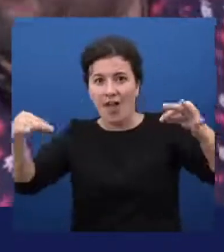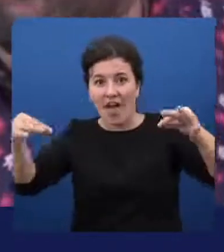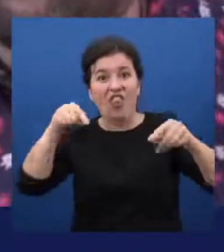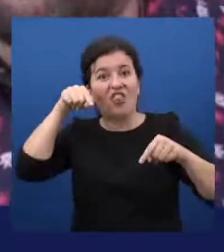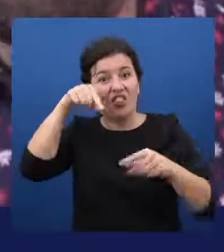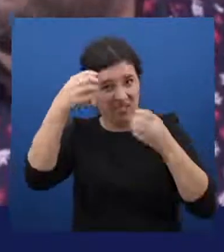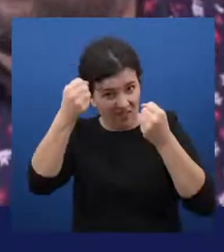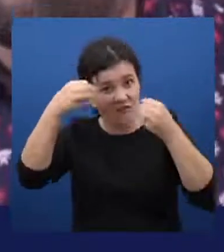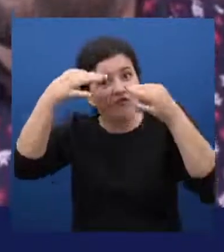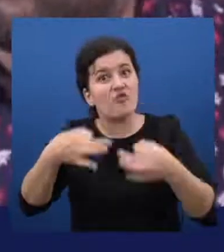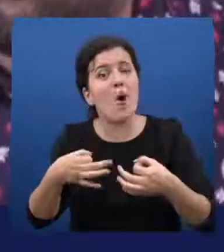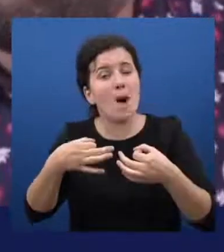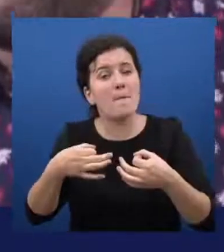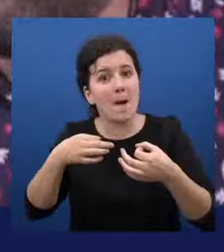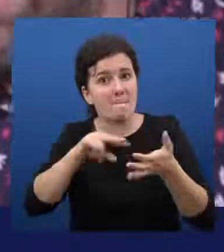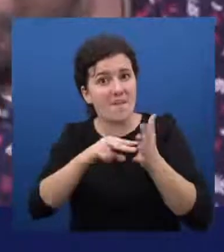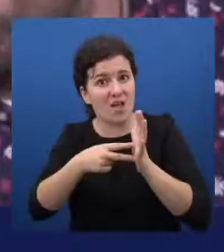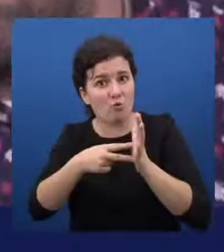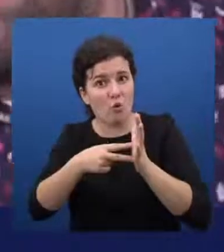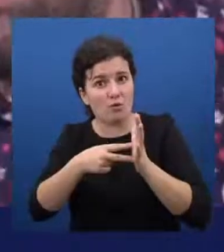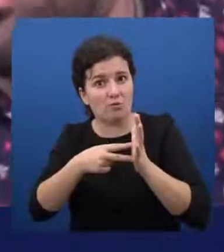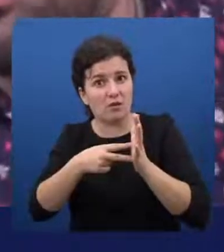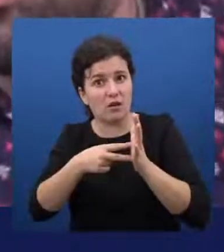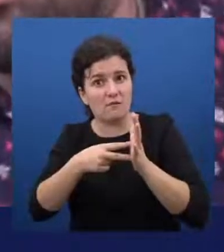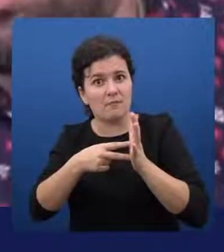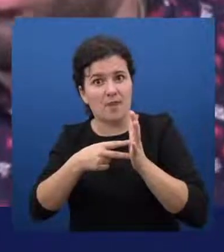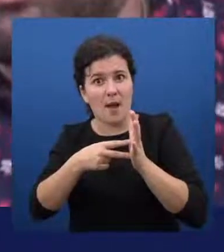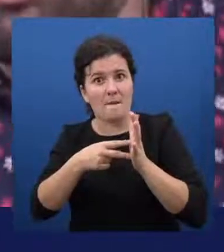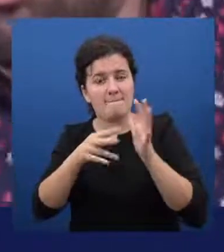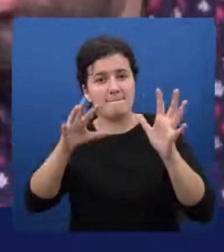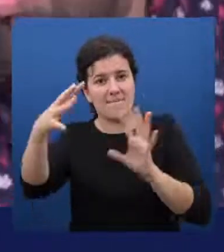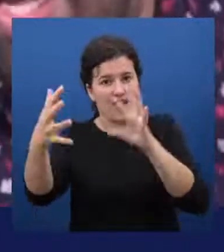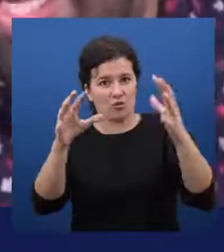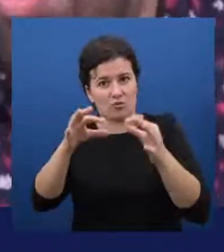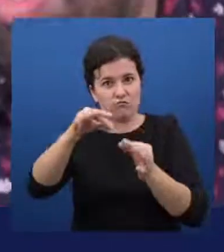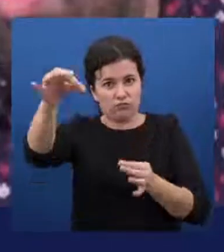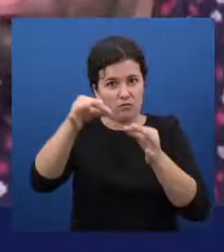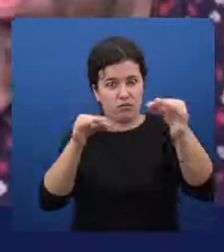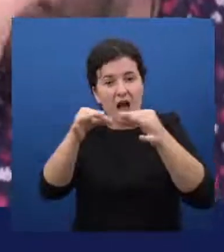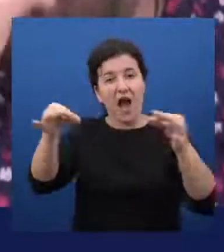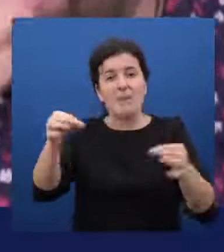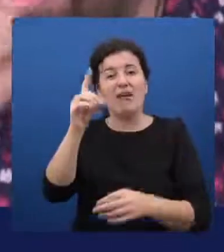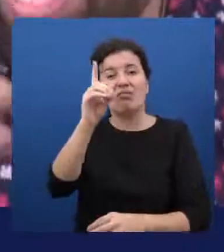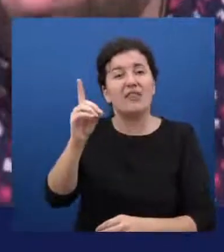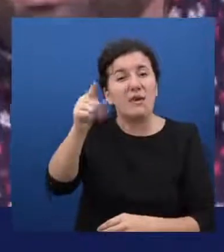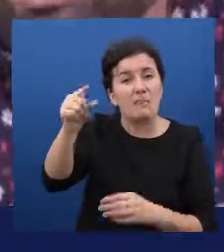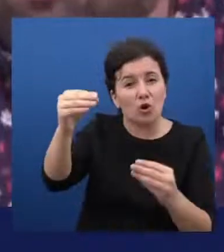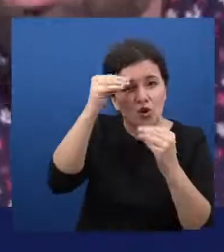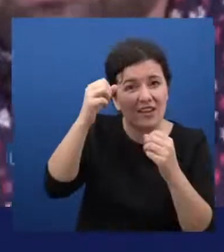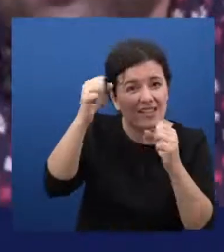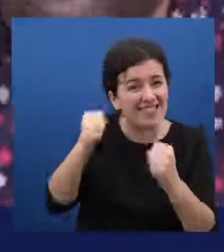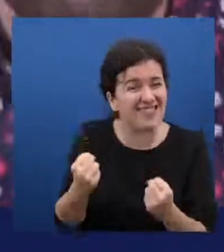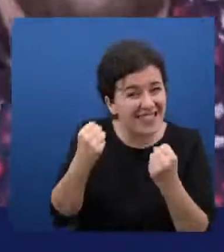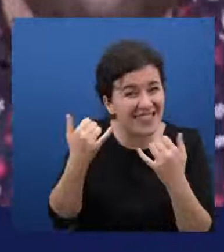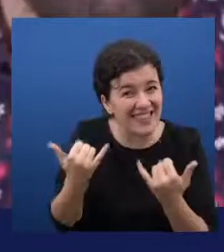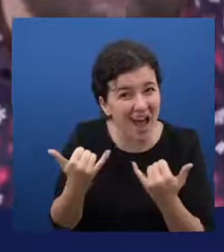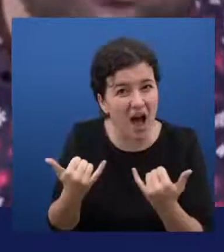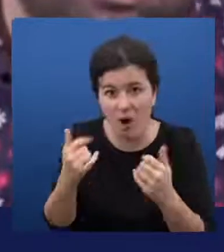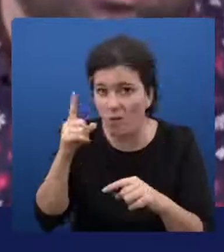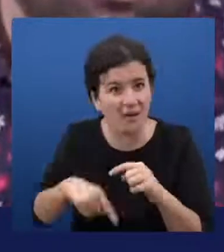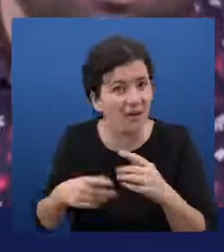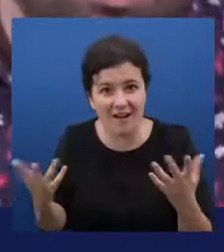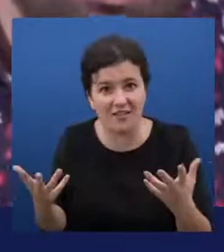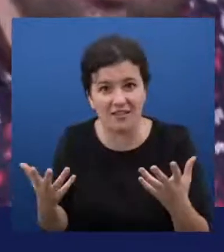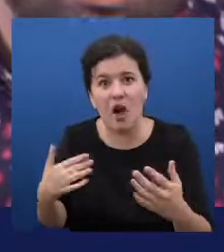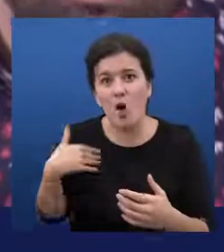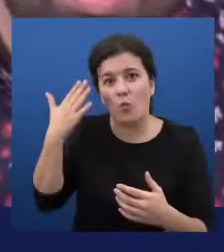of looking at models, but you can't do that with deep learning right now because there's no way to know like what the VC dimension of a